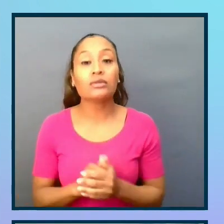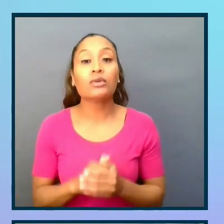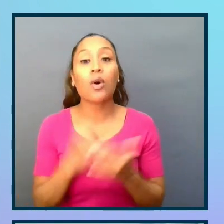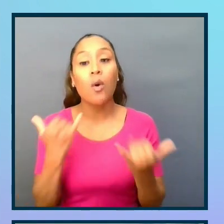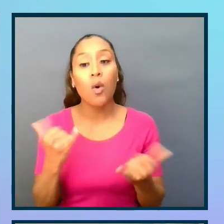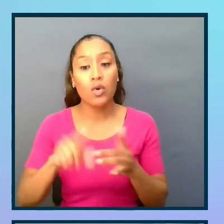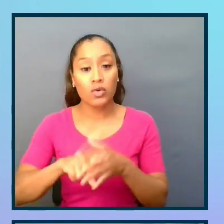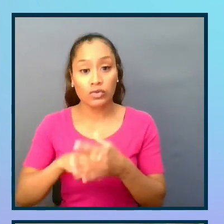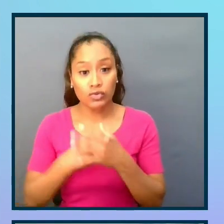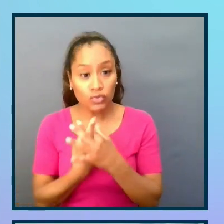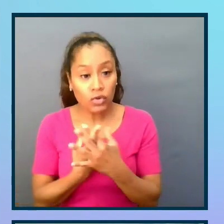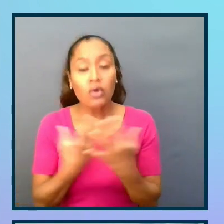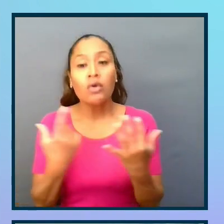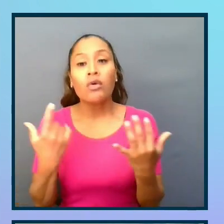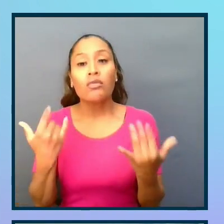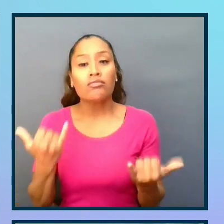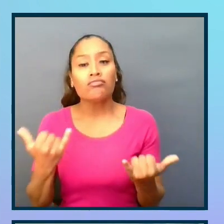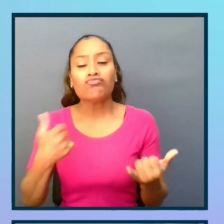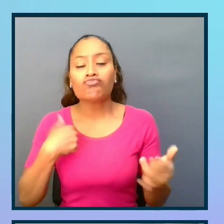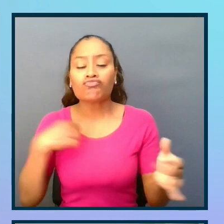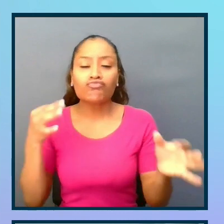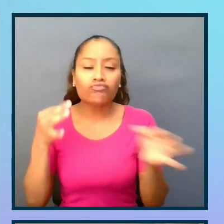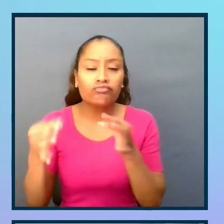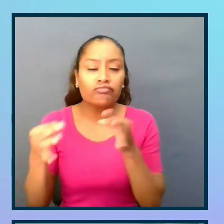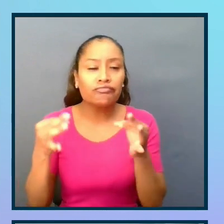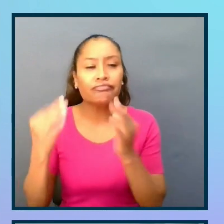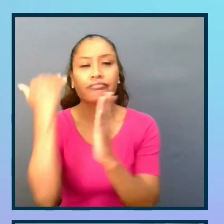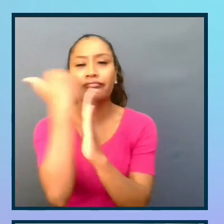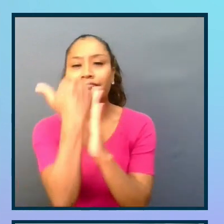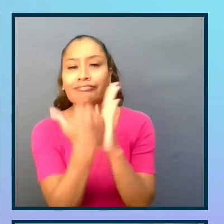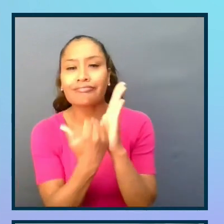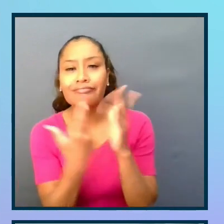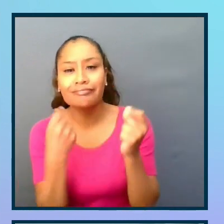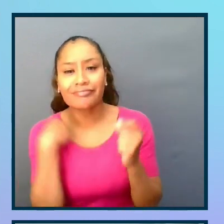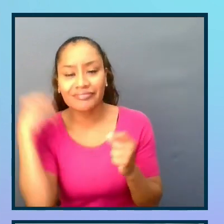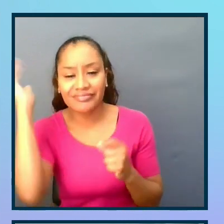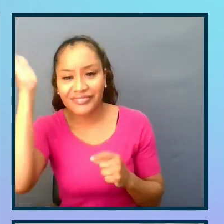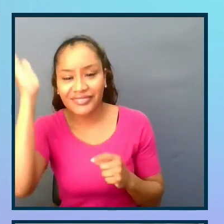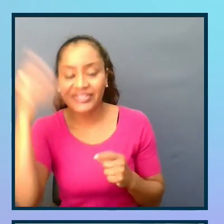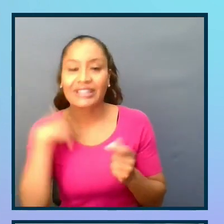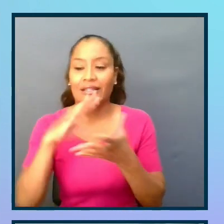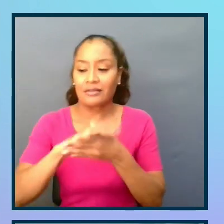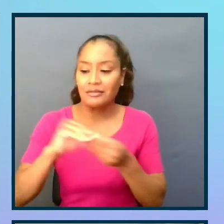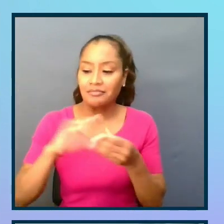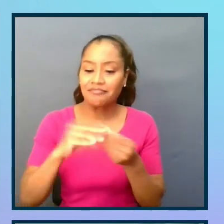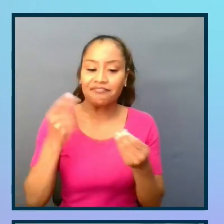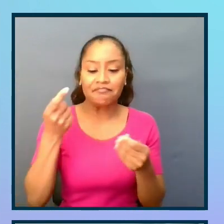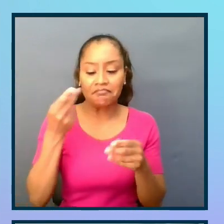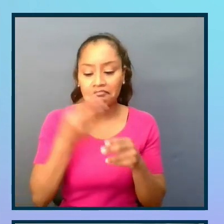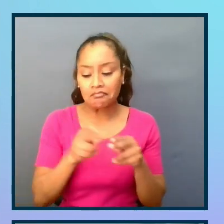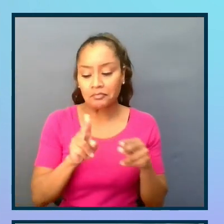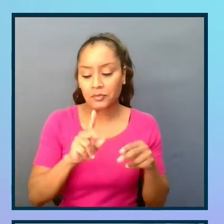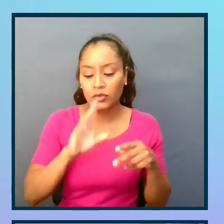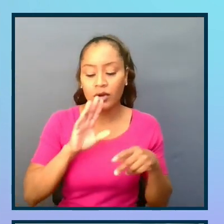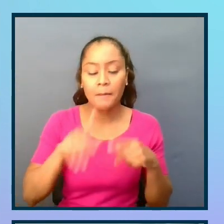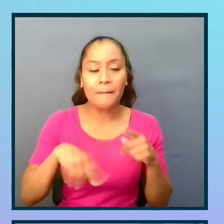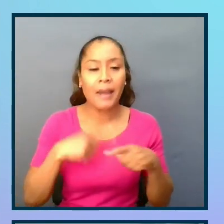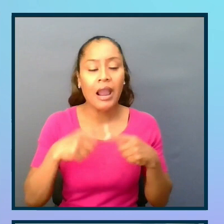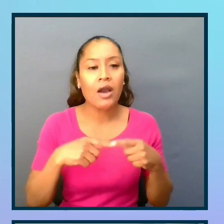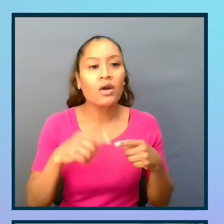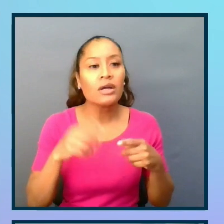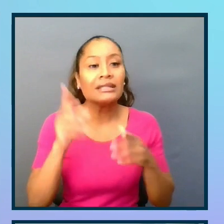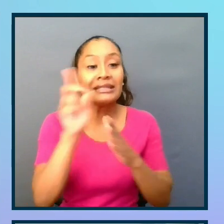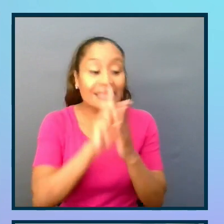started, I'll walk through a little bit of the outline of the talk. So we're going to talk a little bit about the design